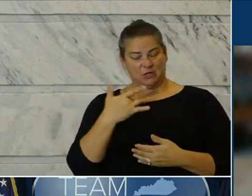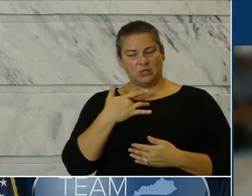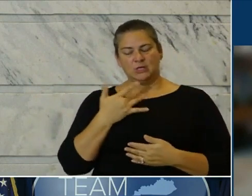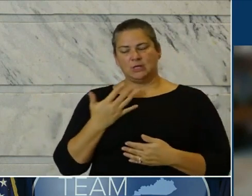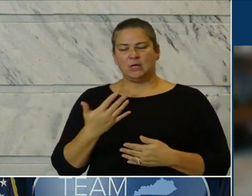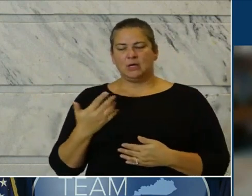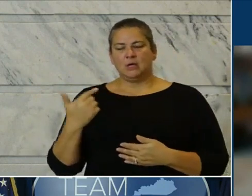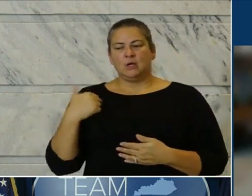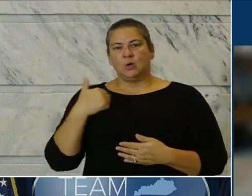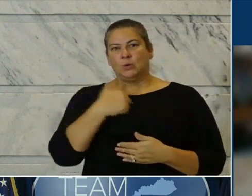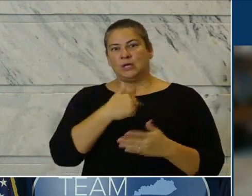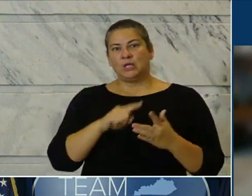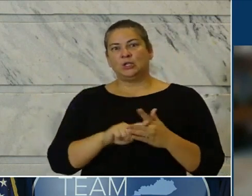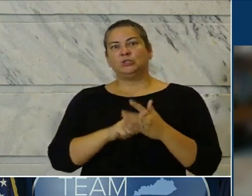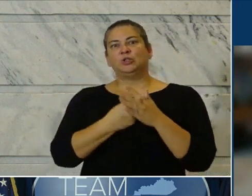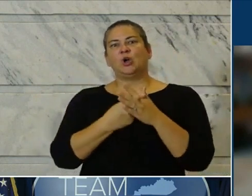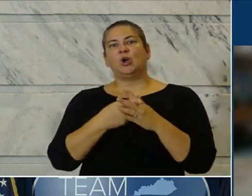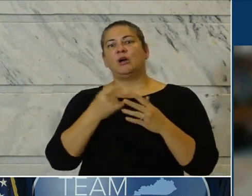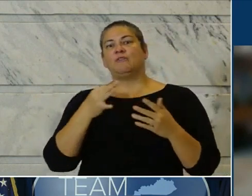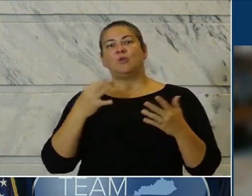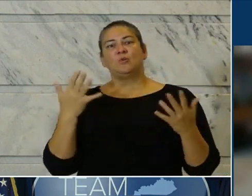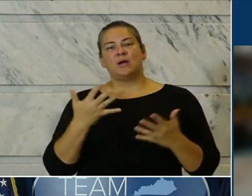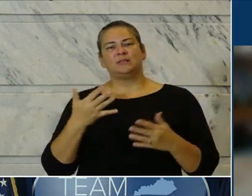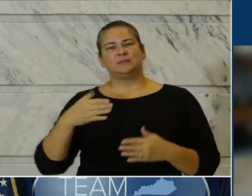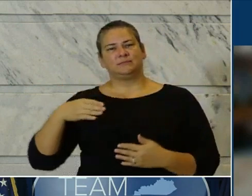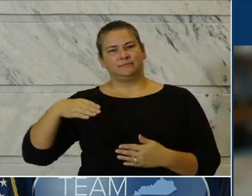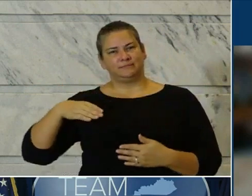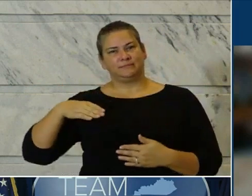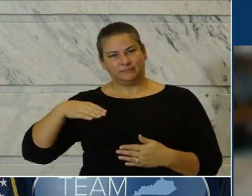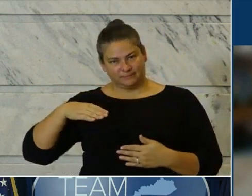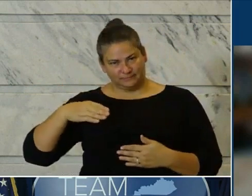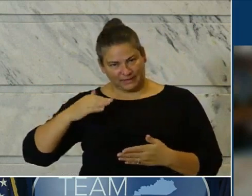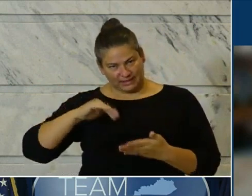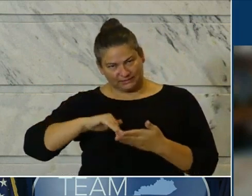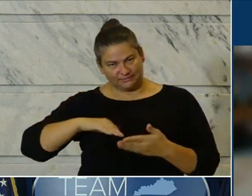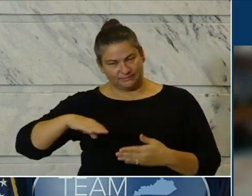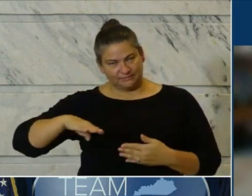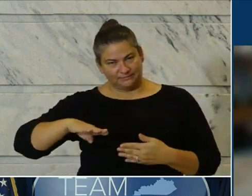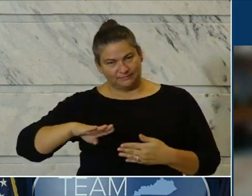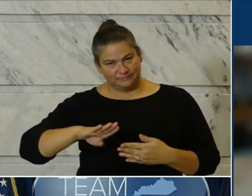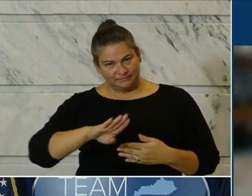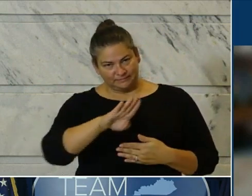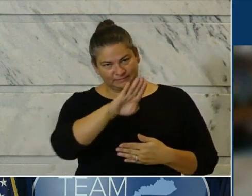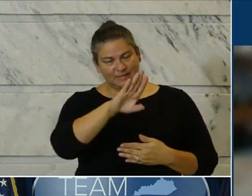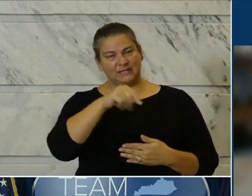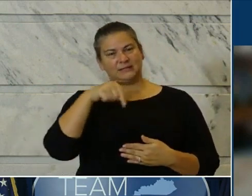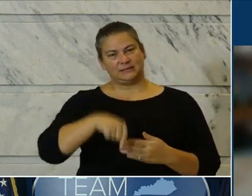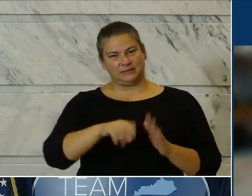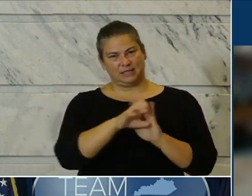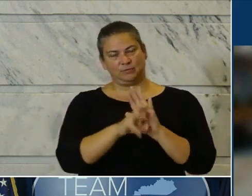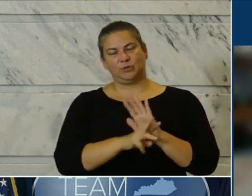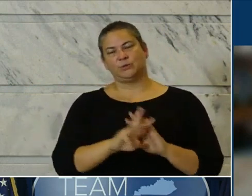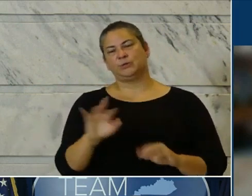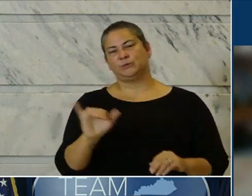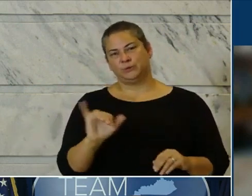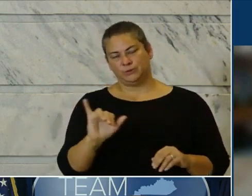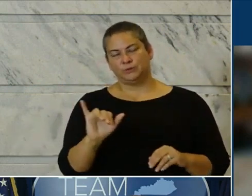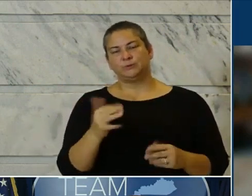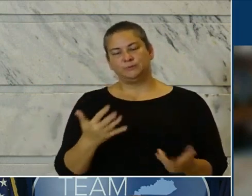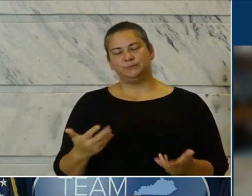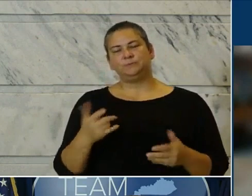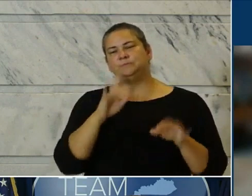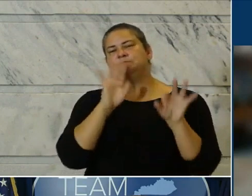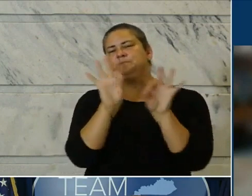start of another escalation of COVID cases in this country and in this Commonwealth. And it's going to be more important than ever that we